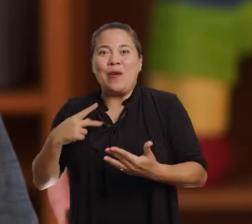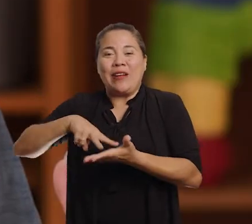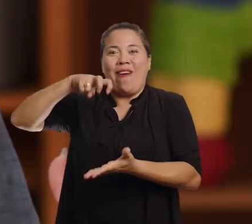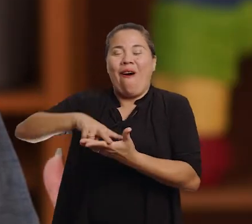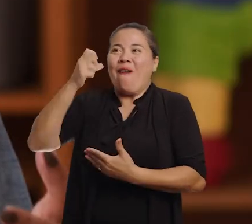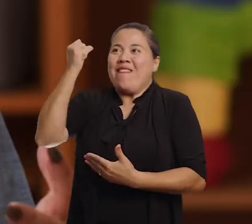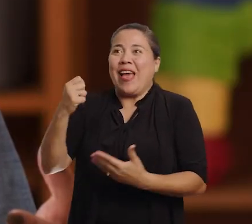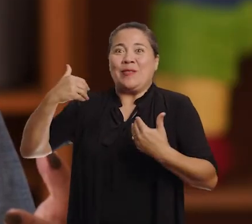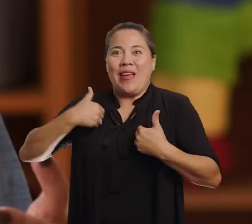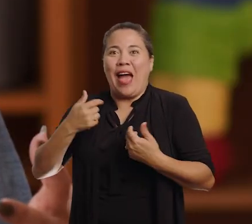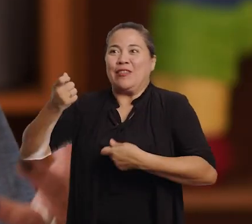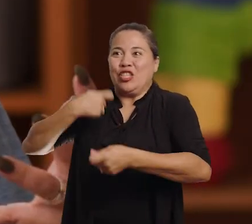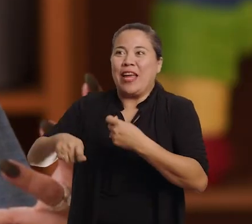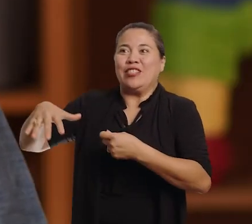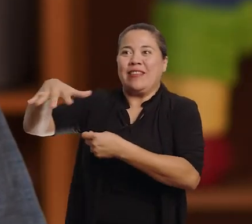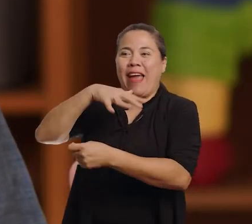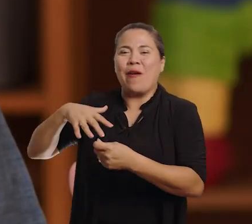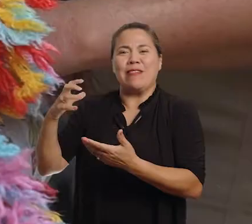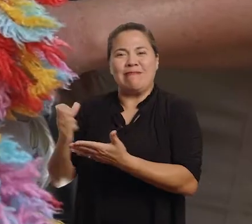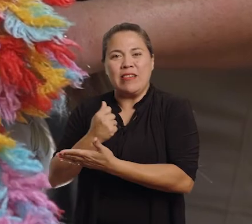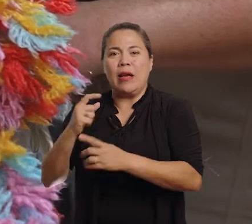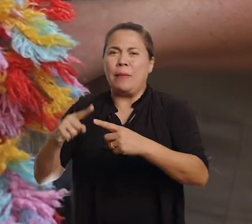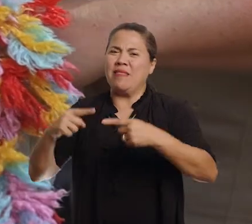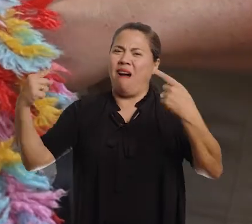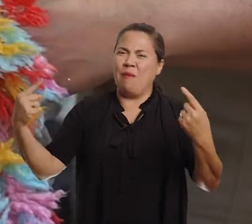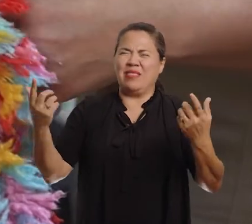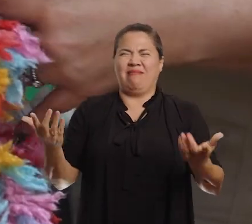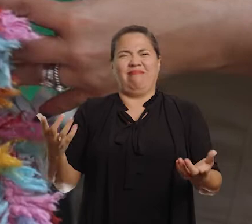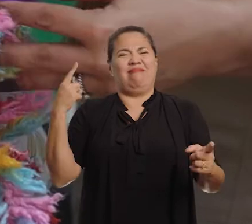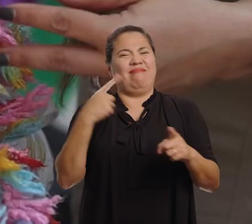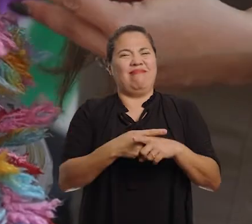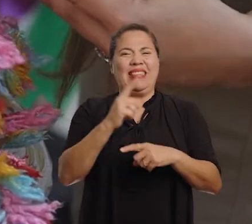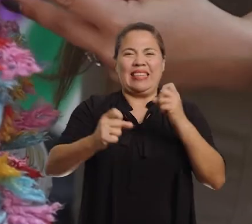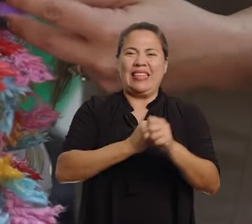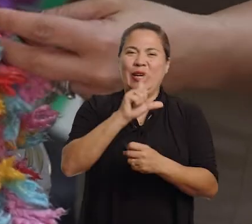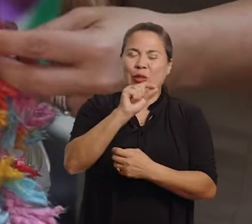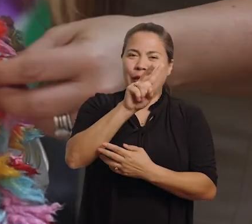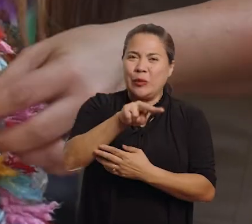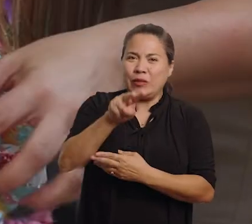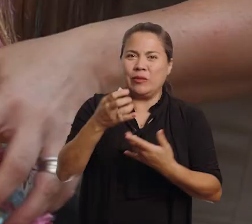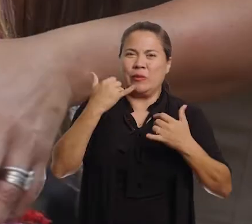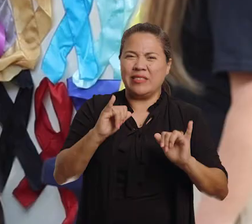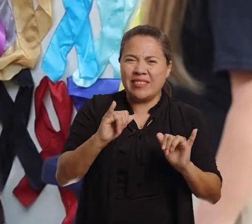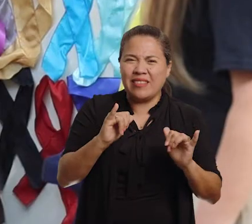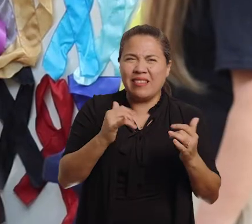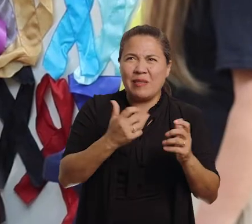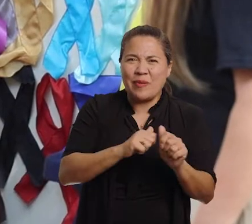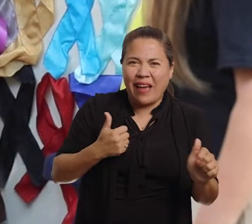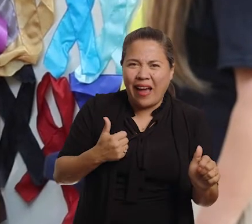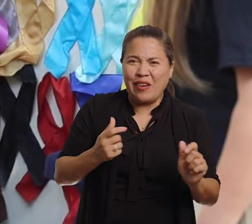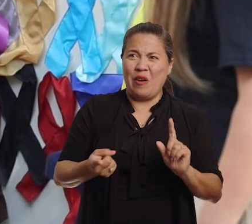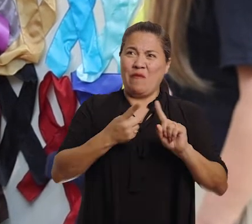and you want to jump up and down because our community deserves it. At the opposite side, how is it the year 2022 and we'll